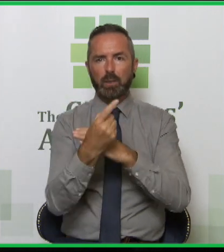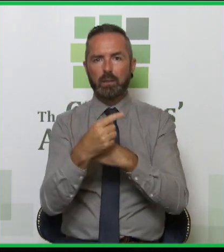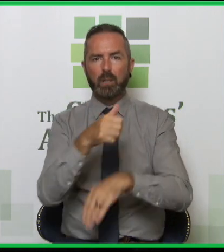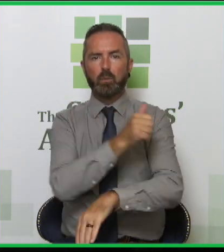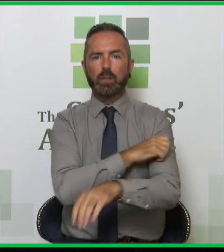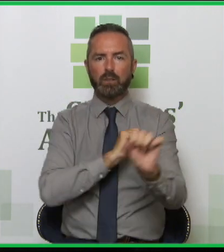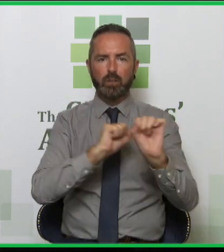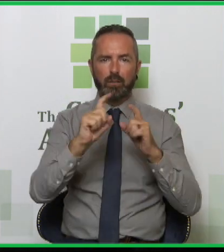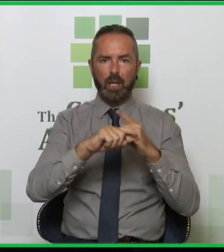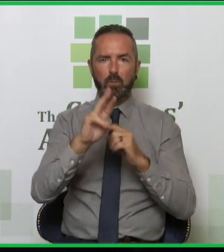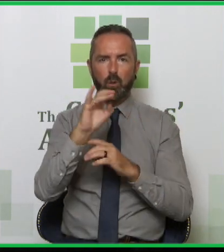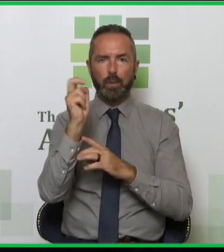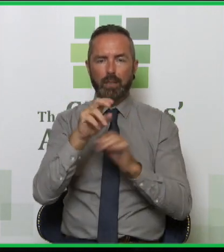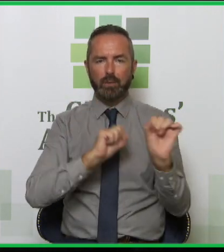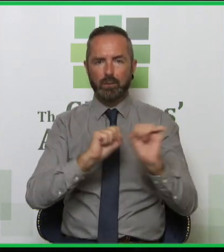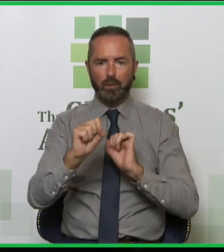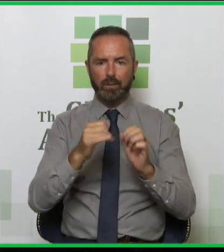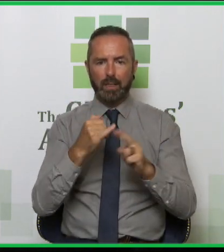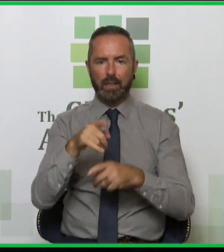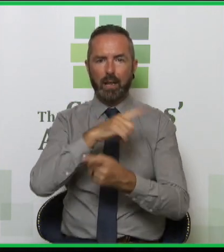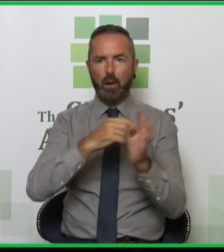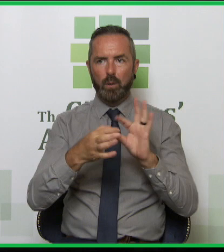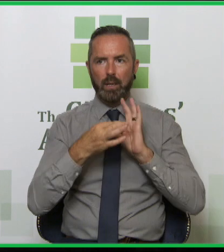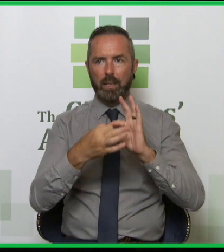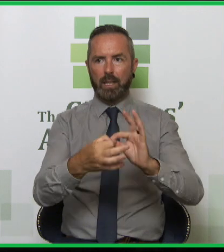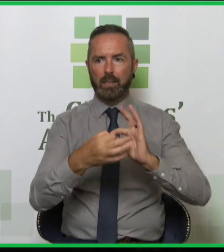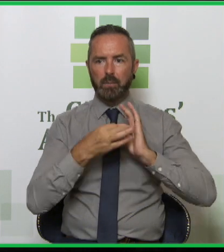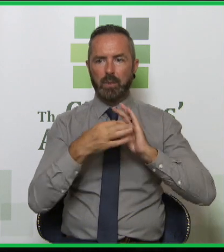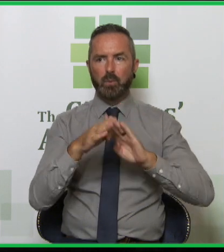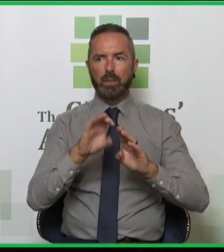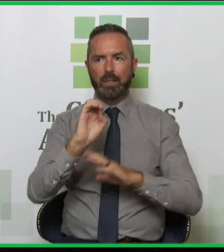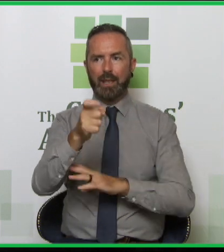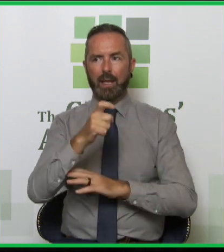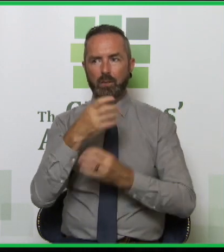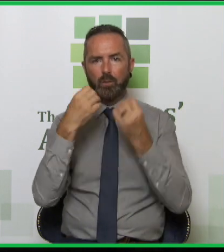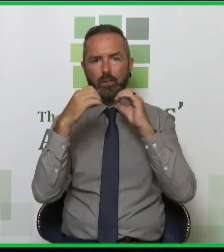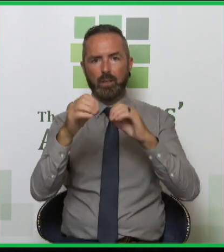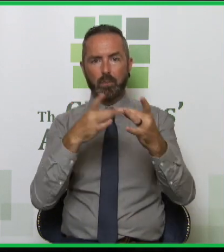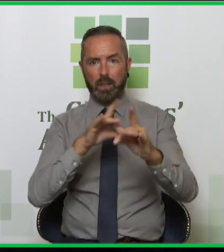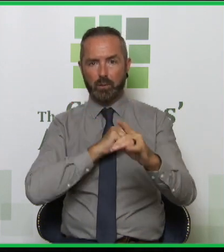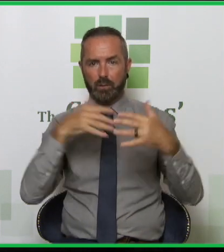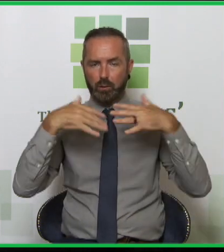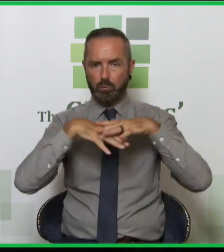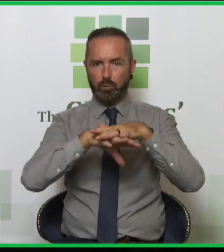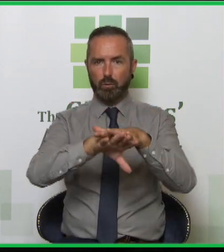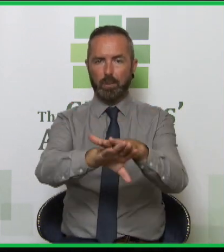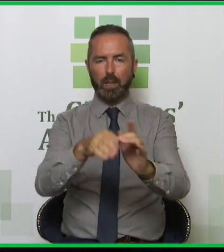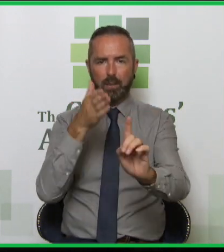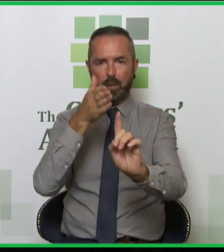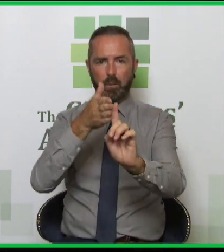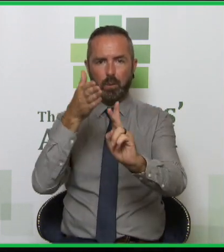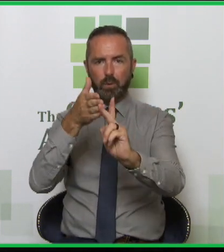Service and the Probation Service in our engagement with ex-offenders to ensure that there's a streamlined